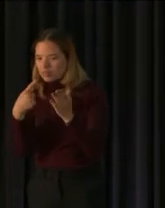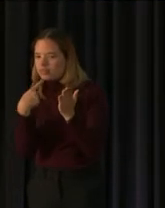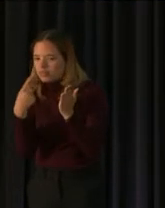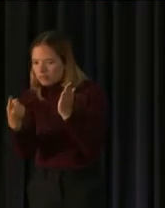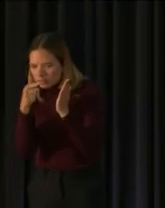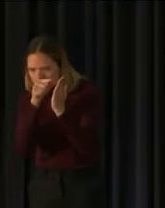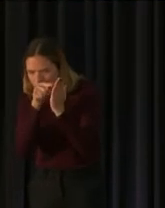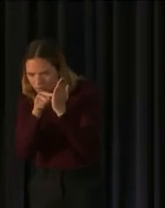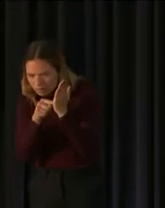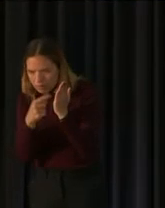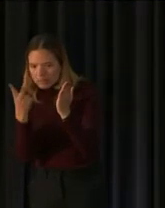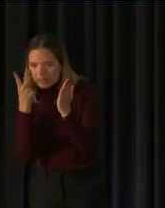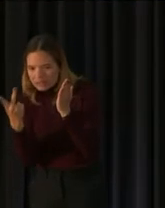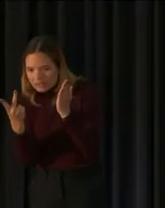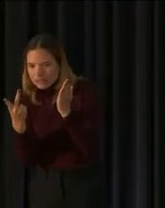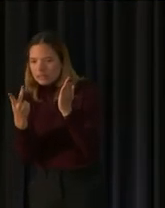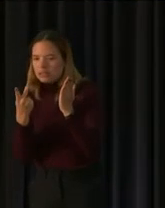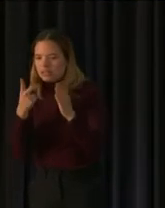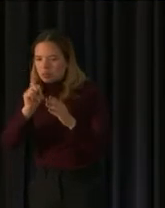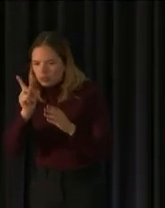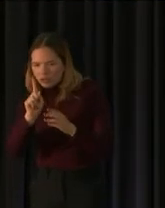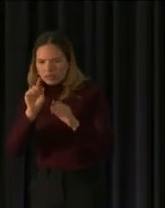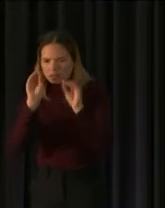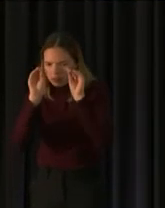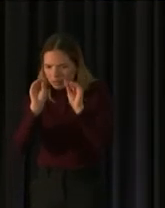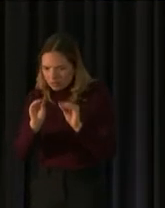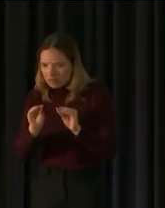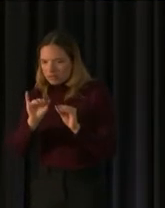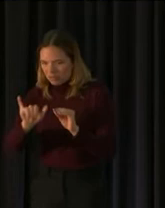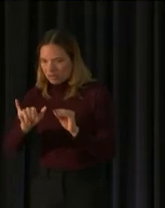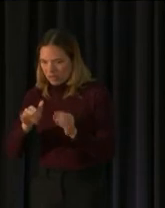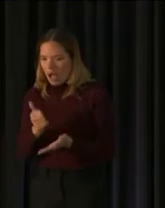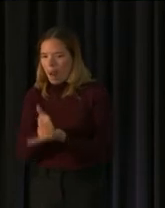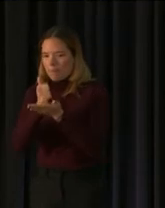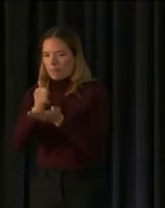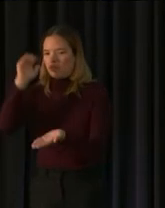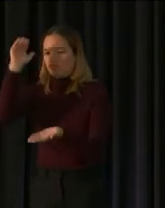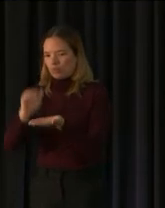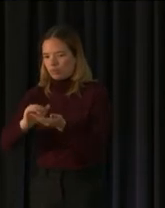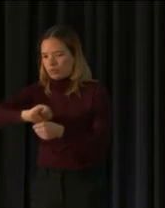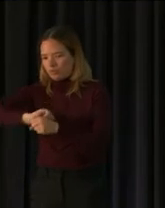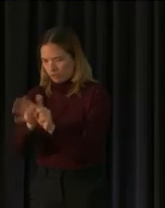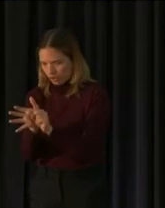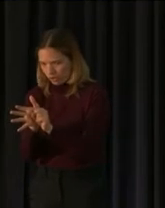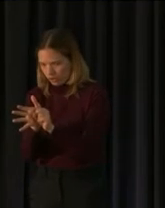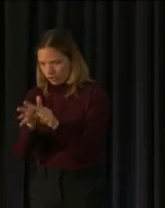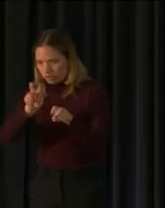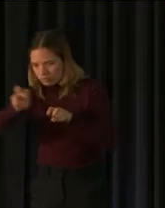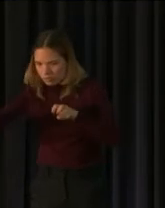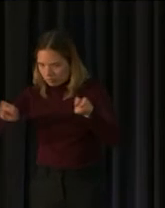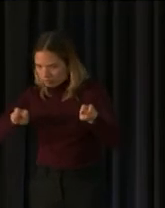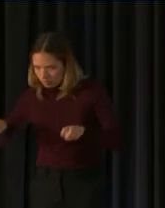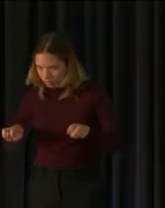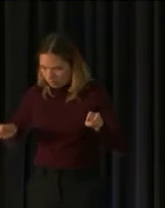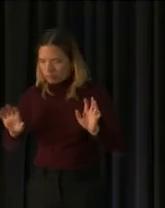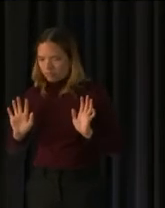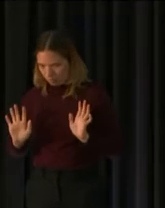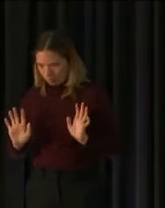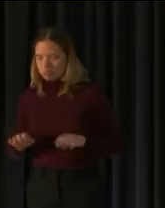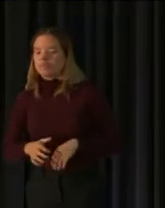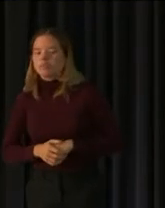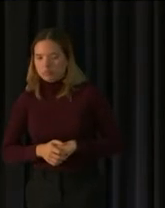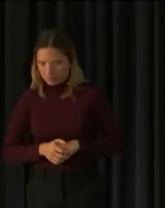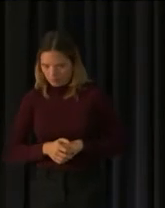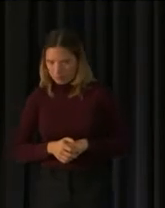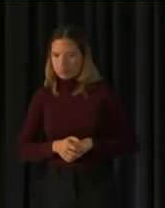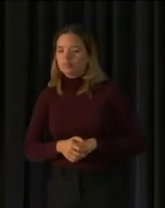staff with close contact, tracing in the event there is a positive case report. So just really want to go back and just make sure we are super clear